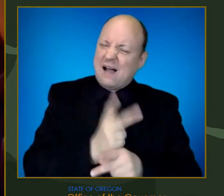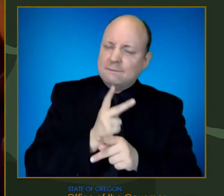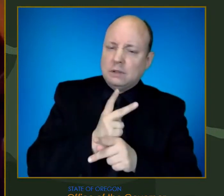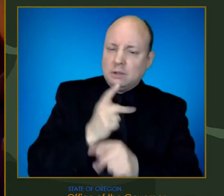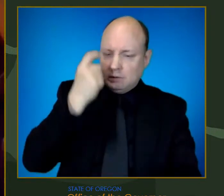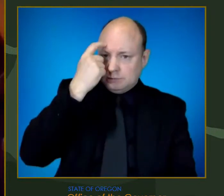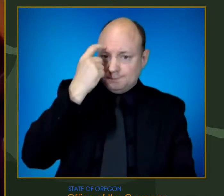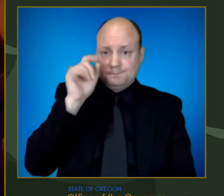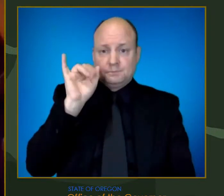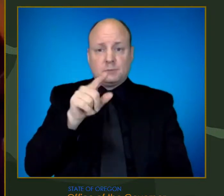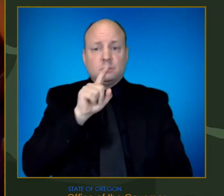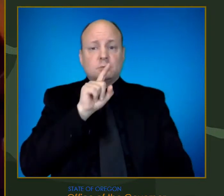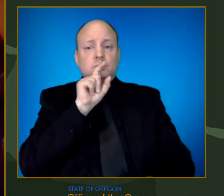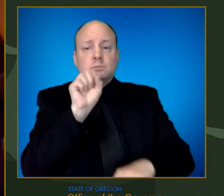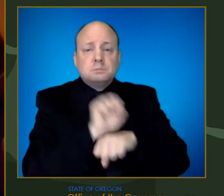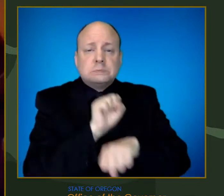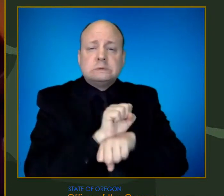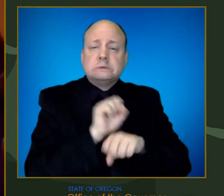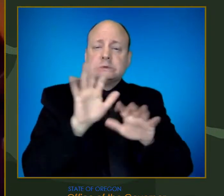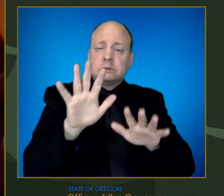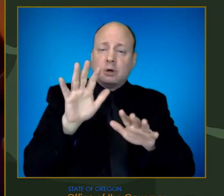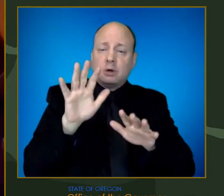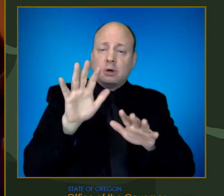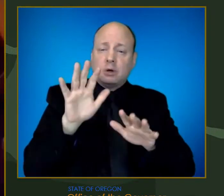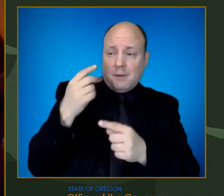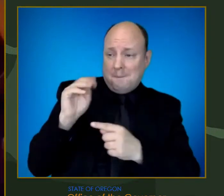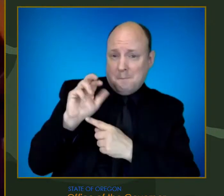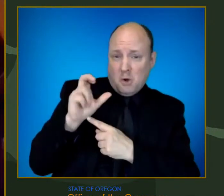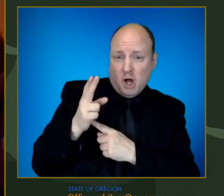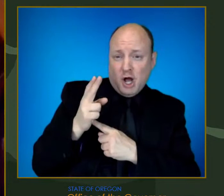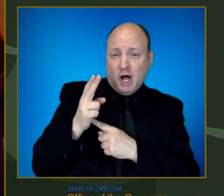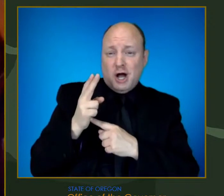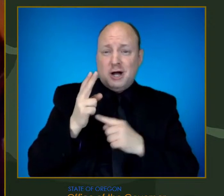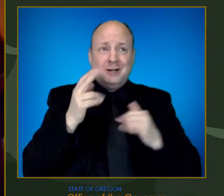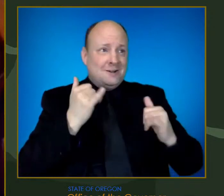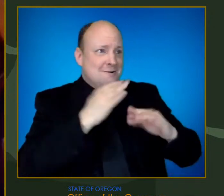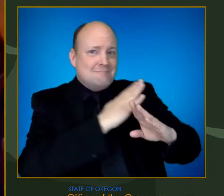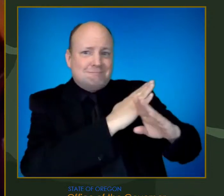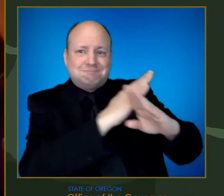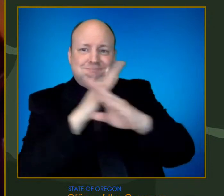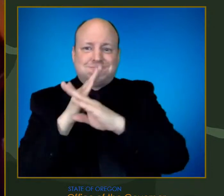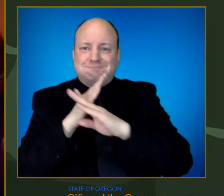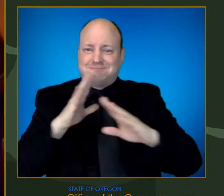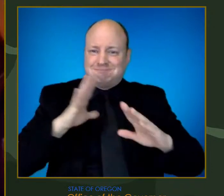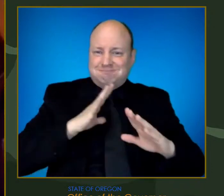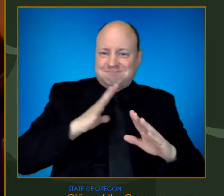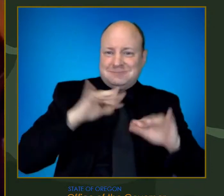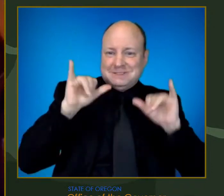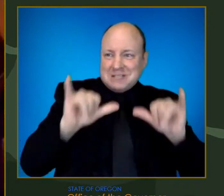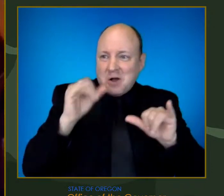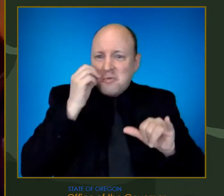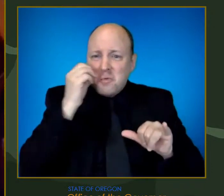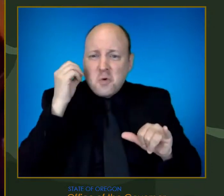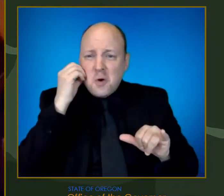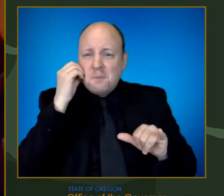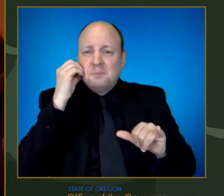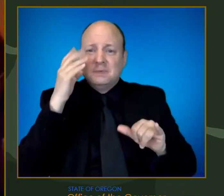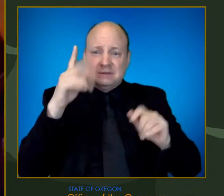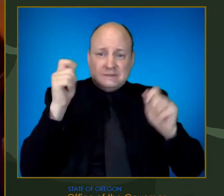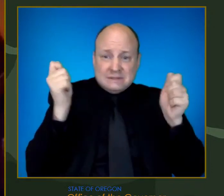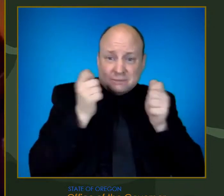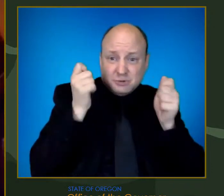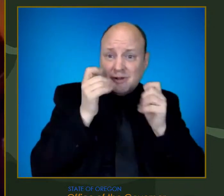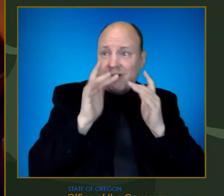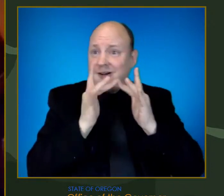ourselves, our loved ones, and our communities. We have stayed home. We have moved celebrations online. We have missed mourning